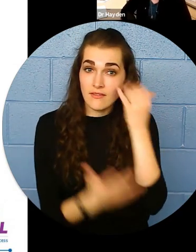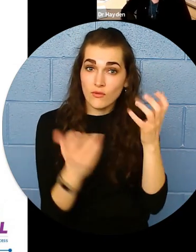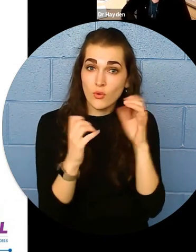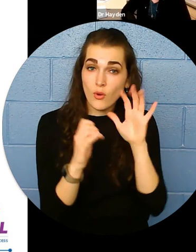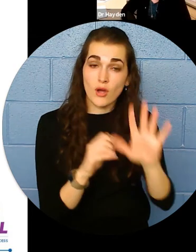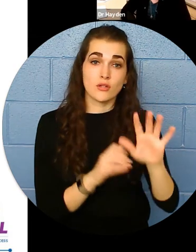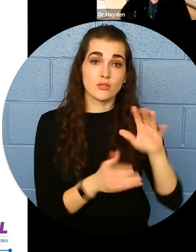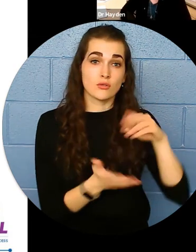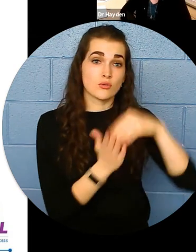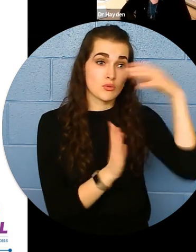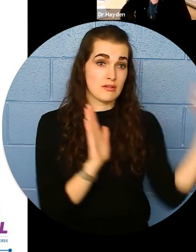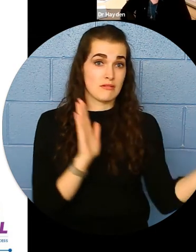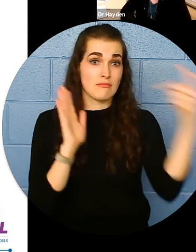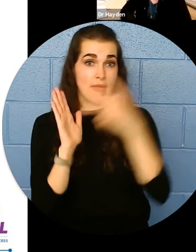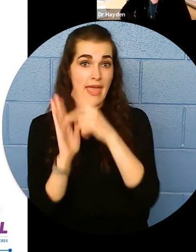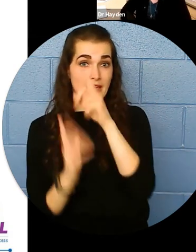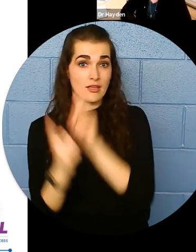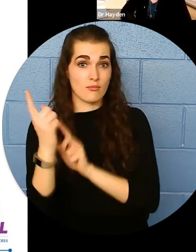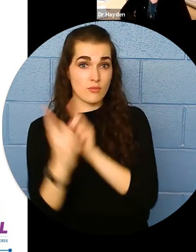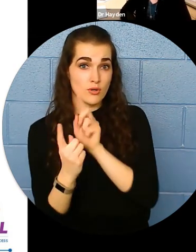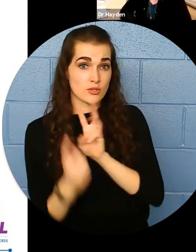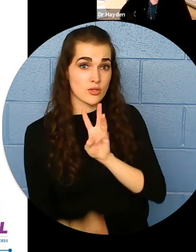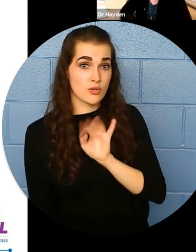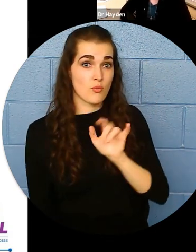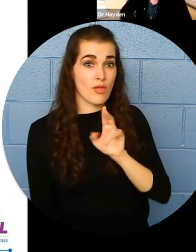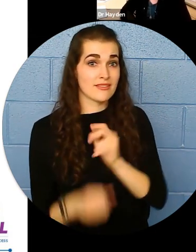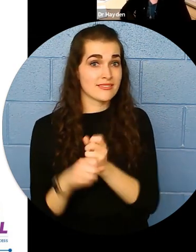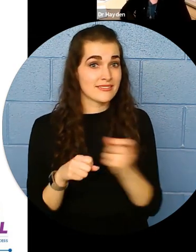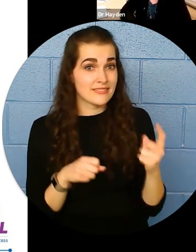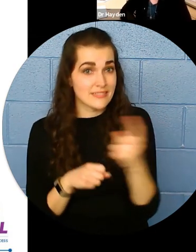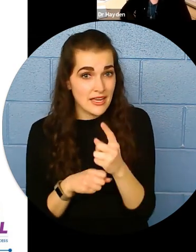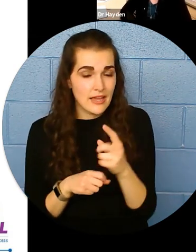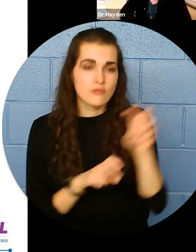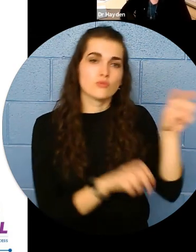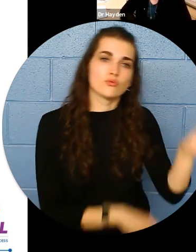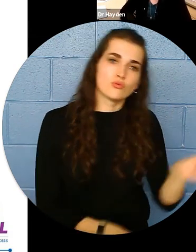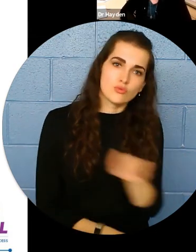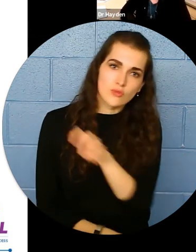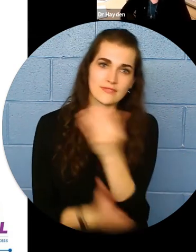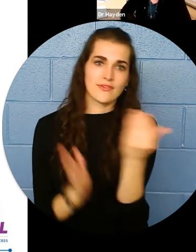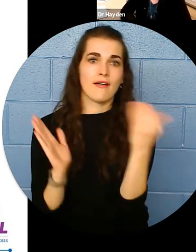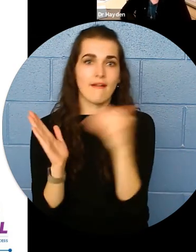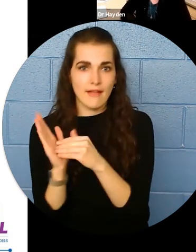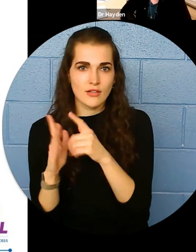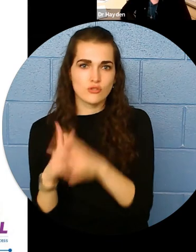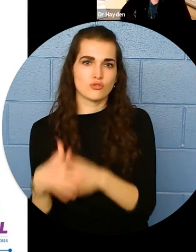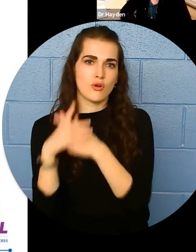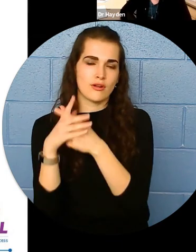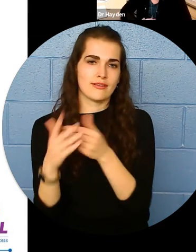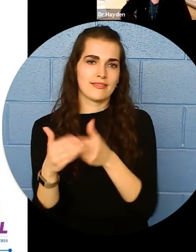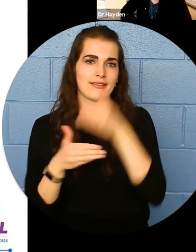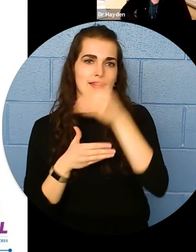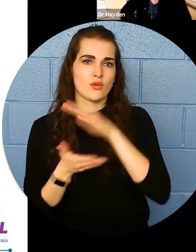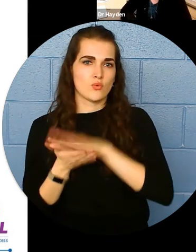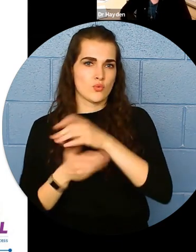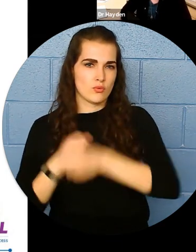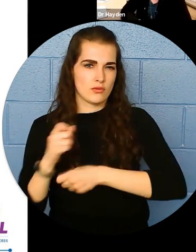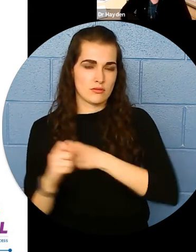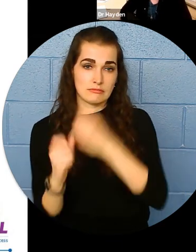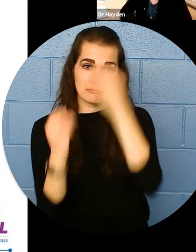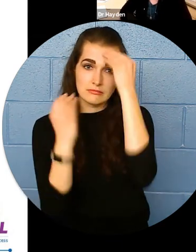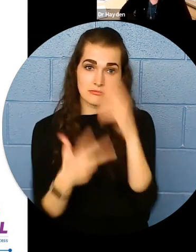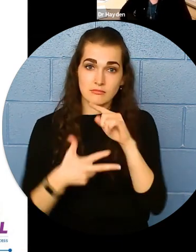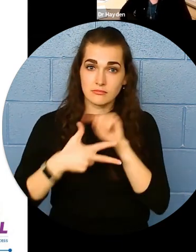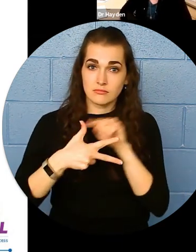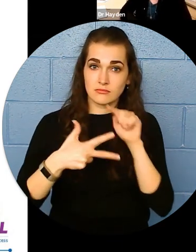to return back to in-person at Willson, you will have to then transfer them again starting next school year. So just to let you know,